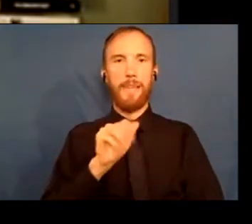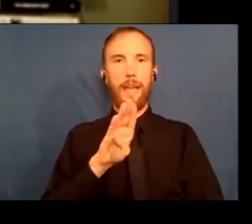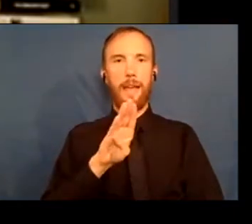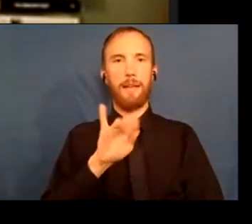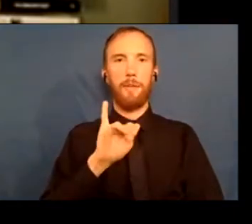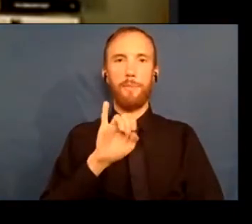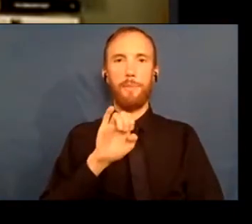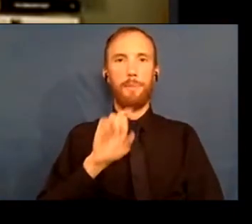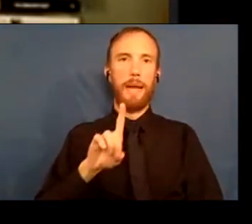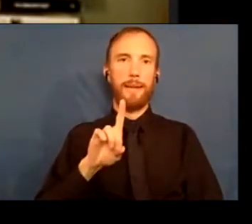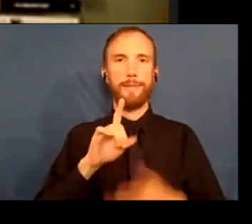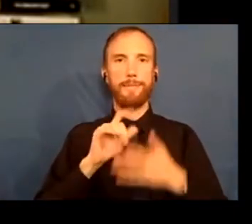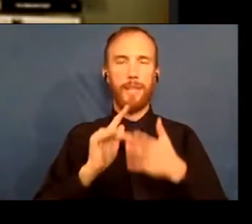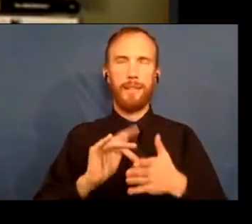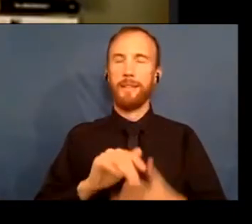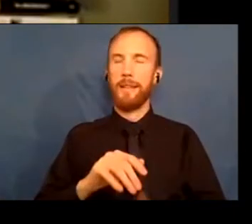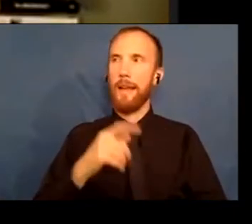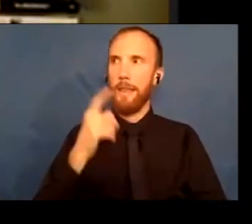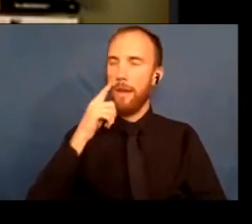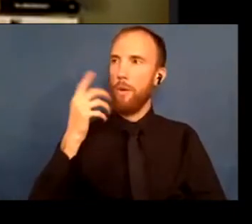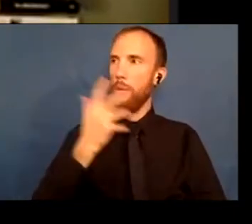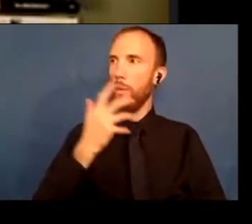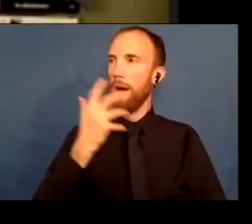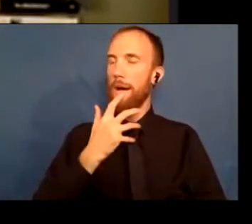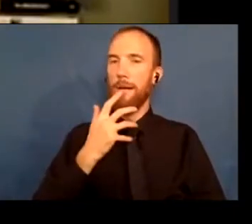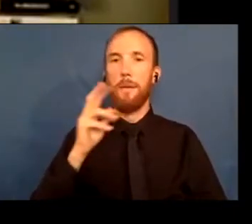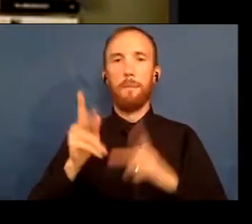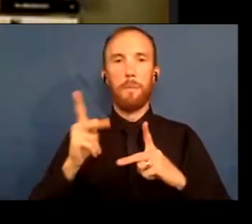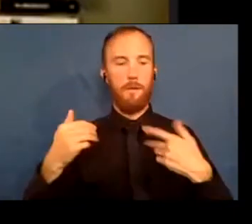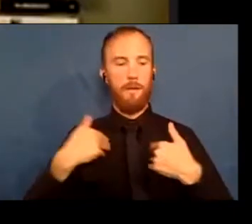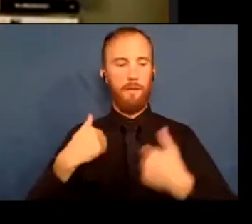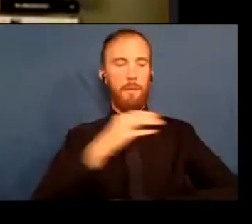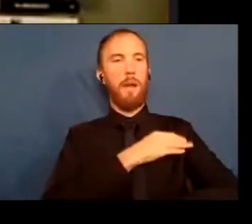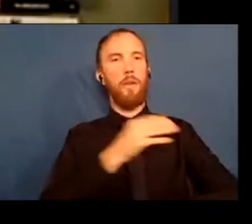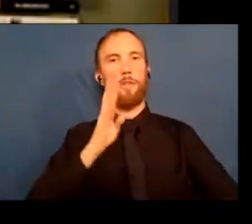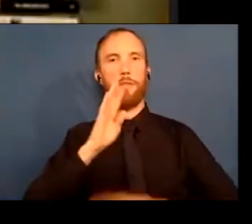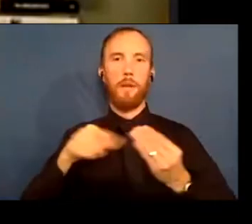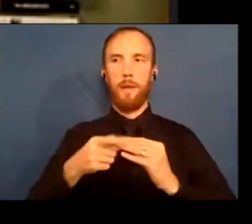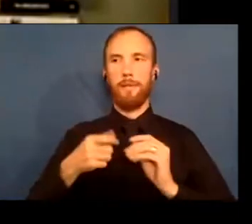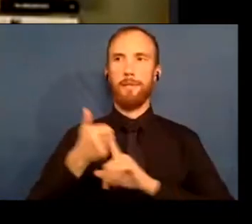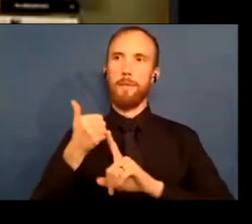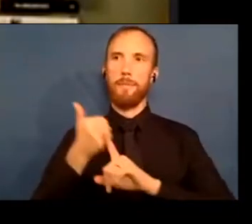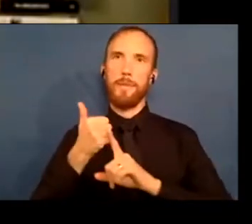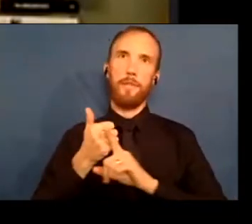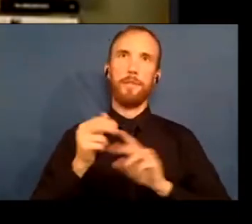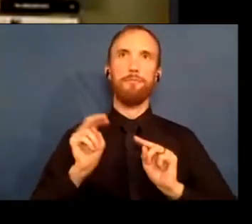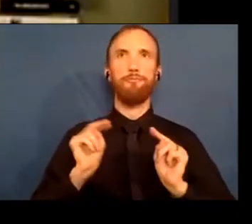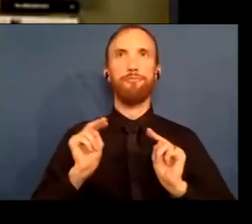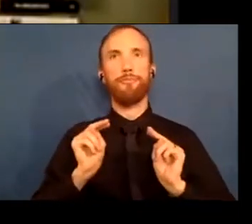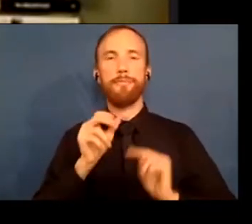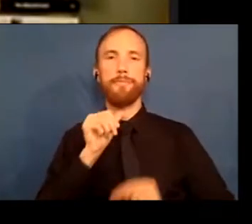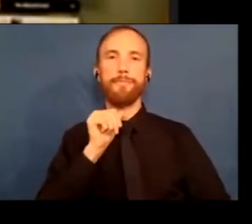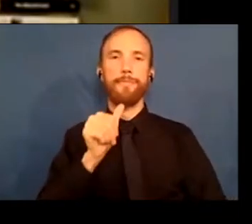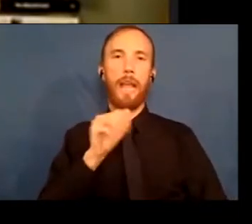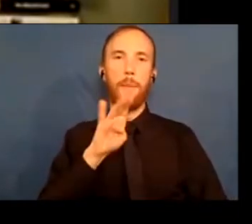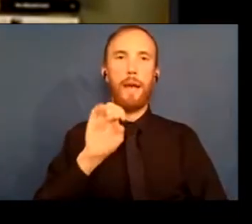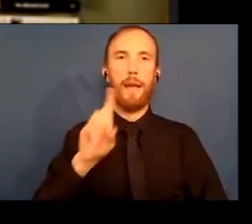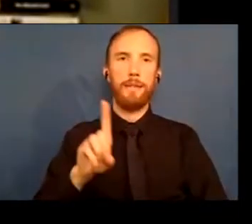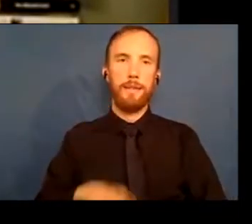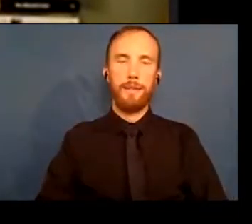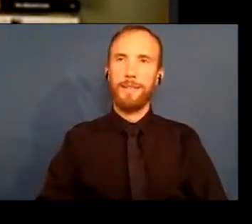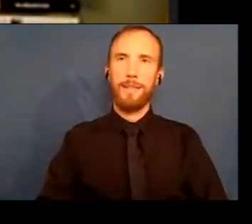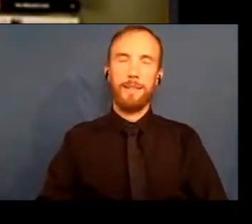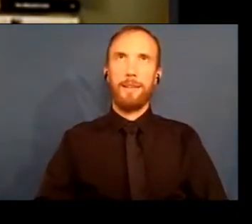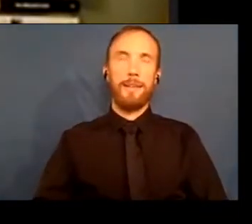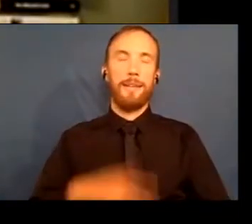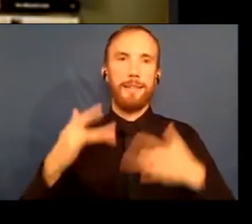People in power always talk about being unbiased. It's a delight to hear them and their hypocrisy.